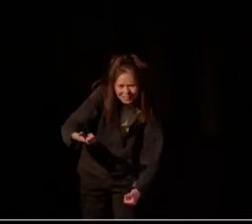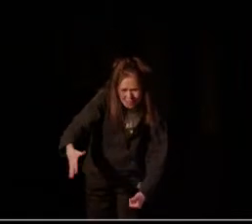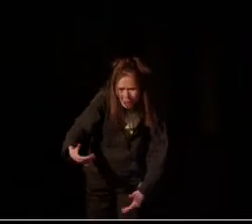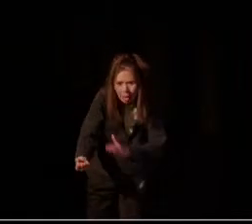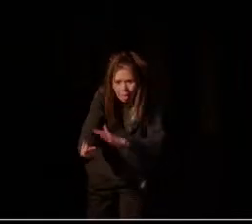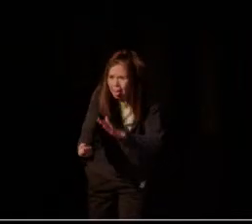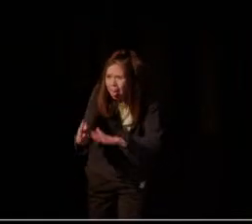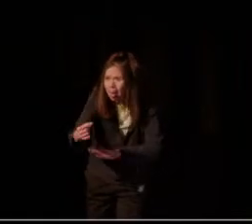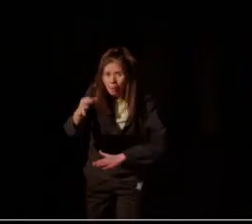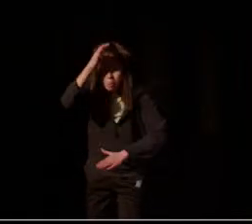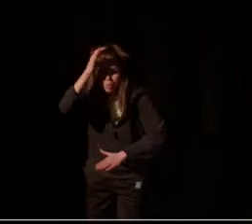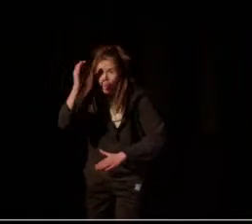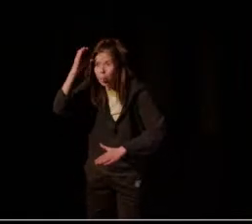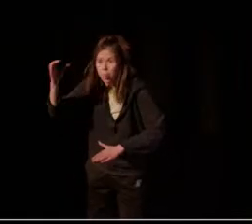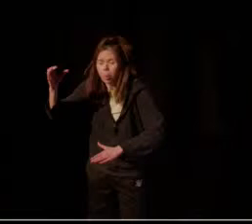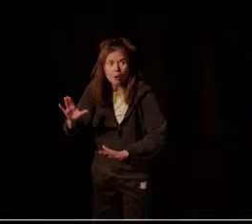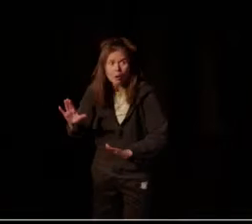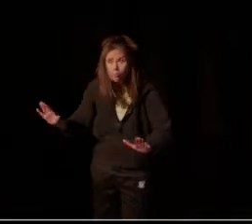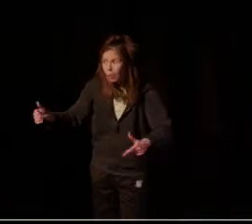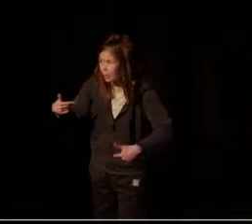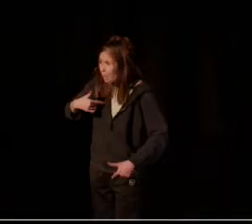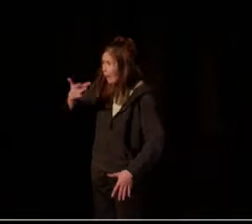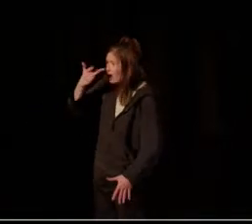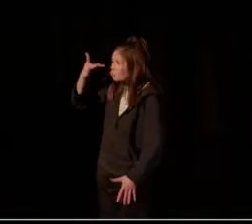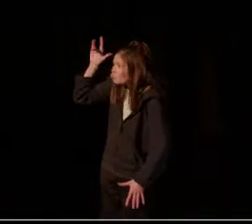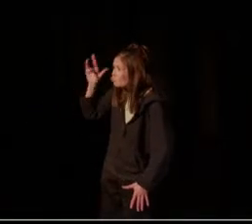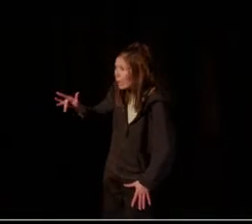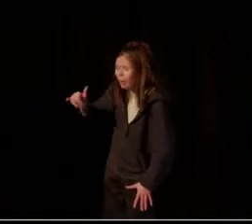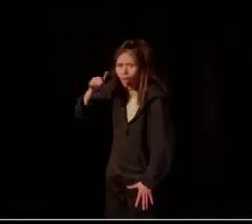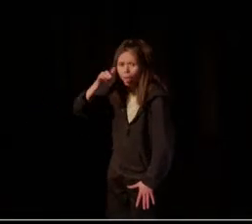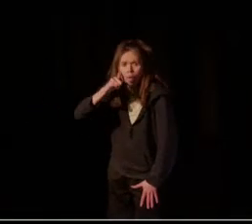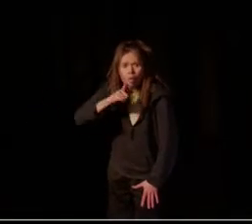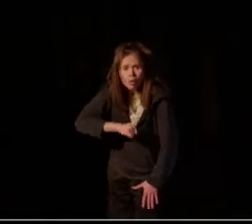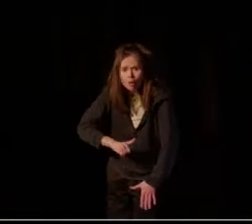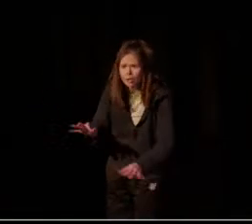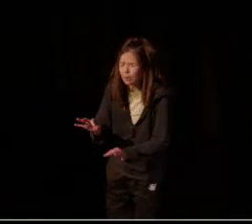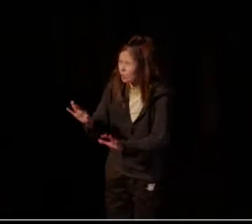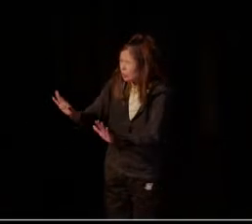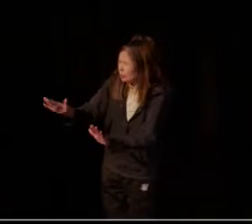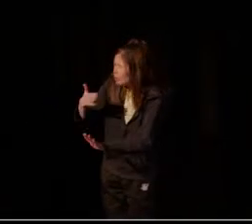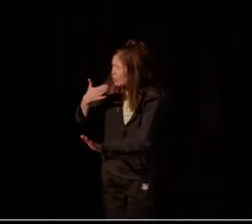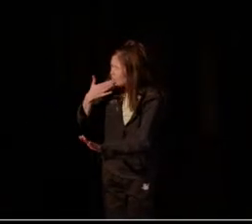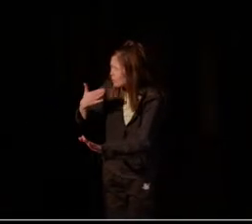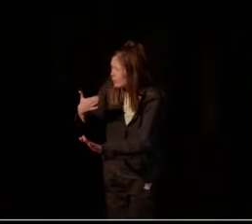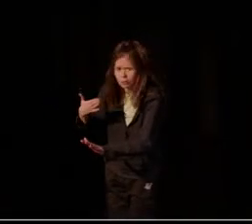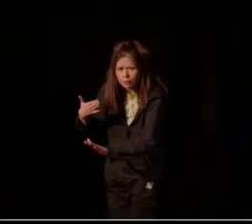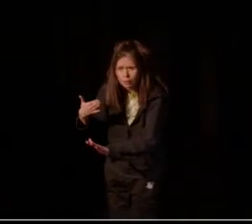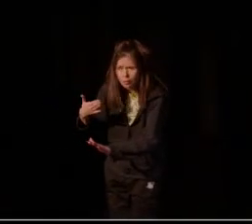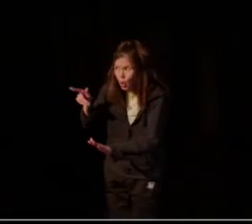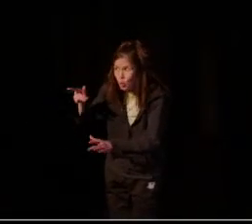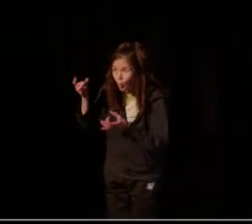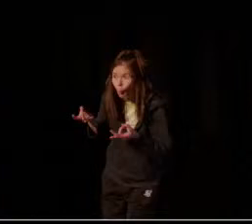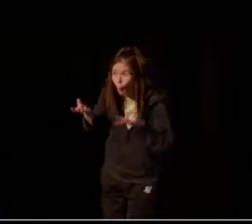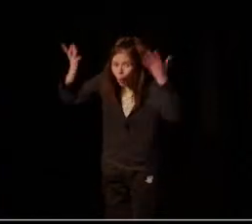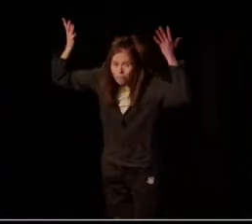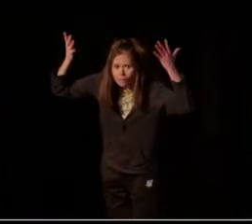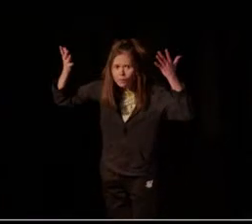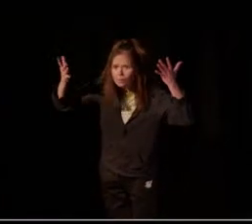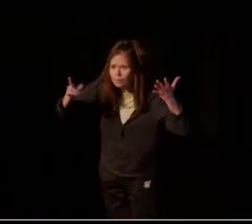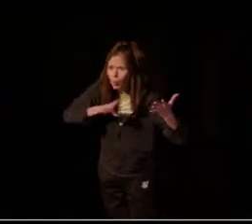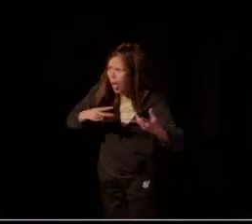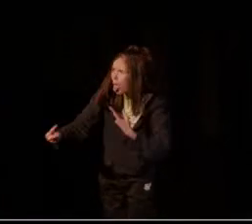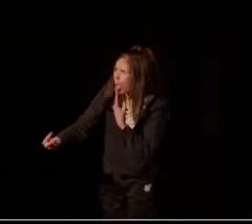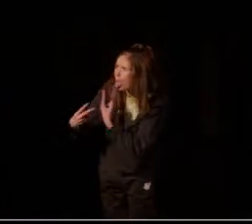mild liabilities than dishonesty could ever be called. Be plainer with me. Tell me my offence by its own true